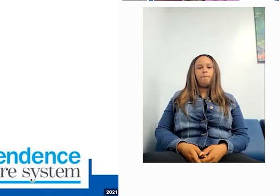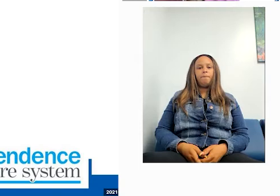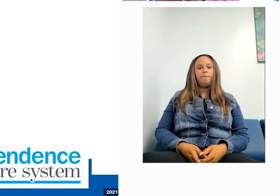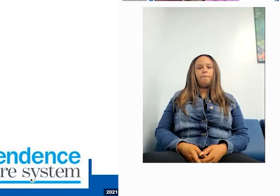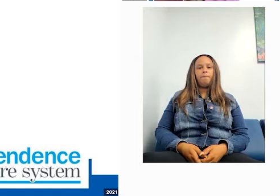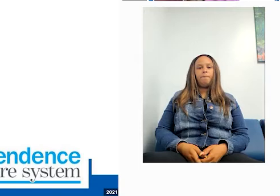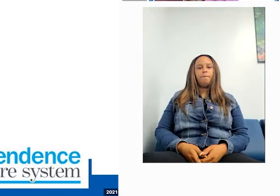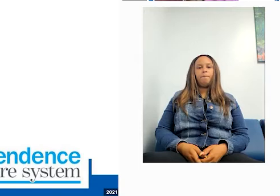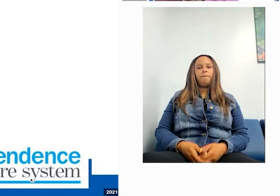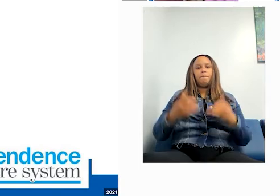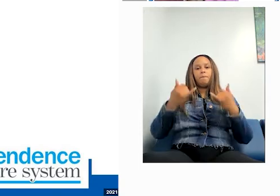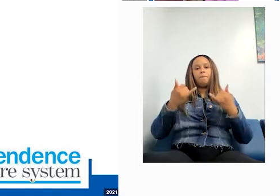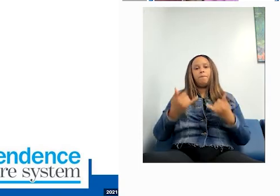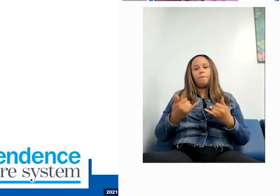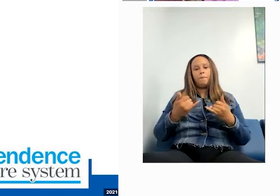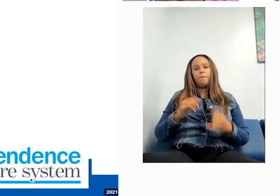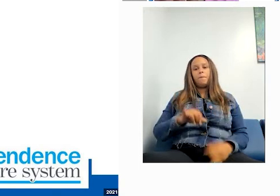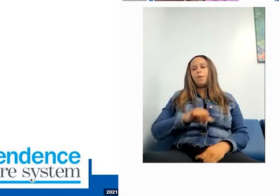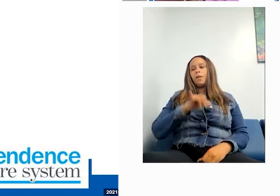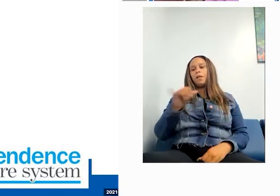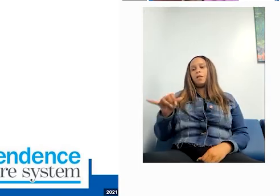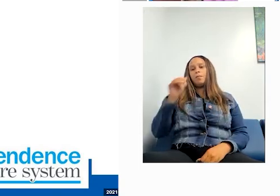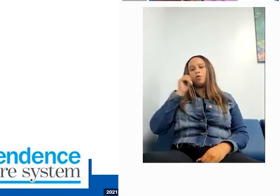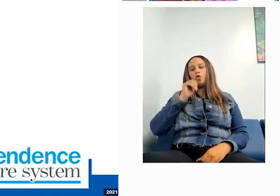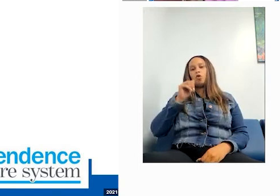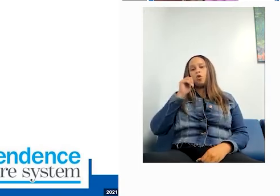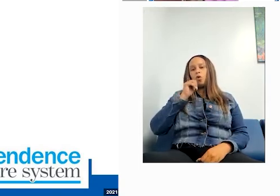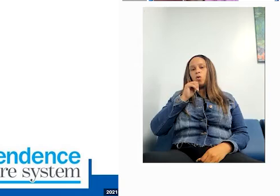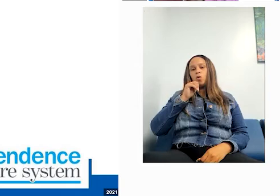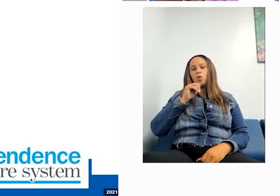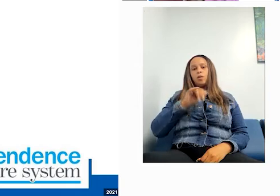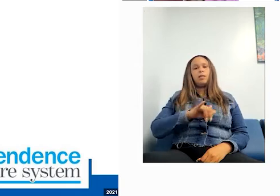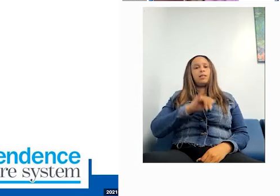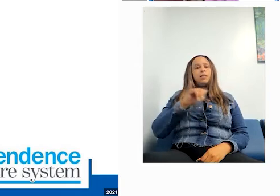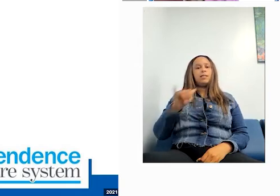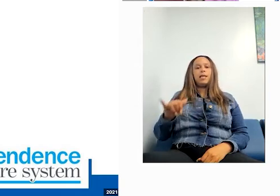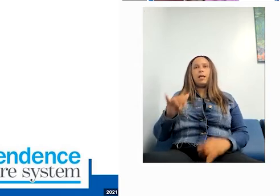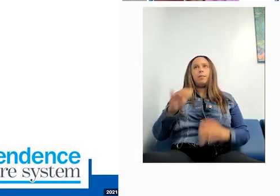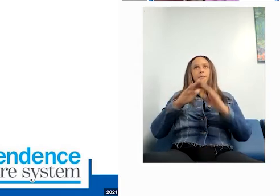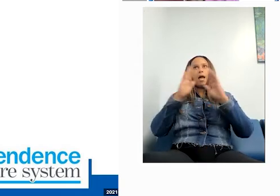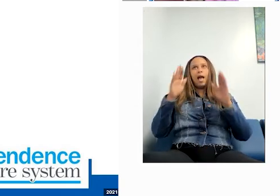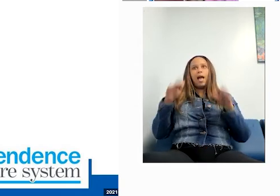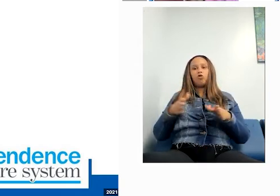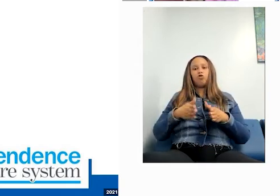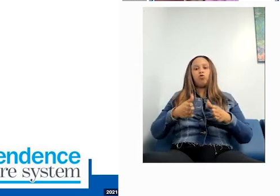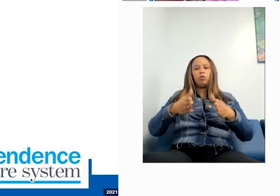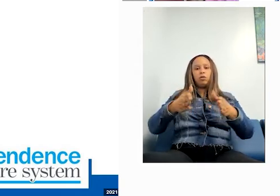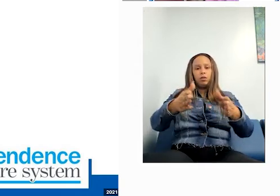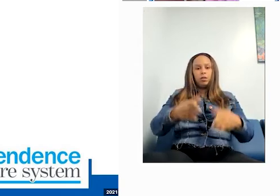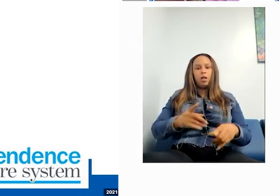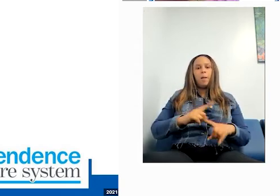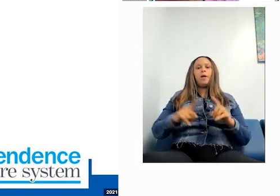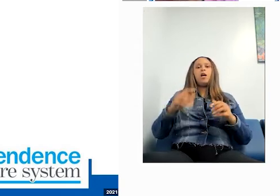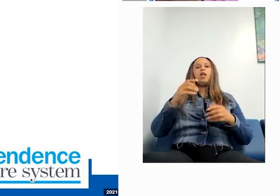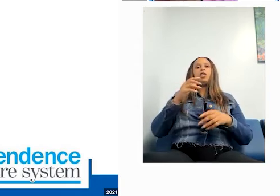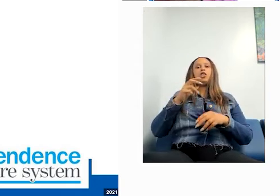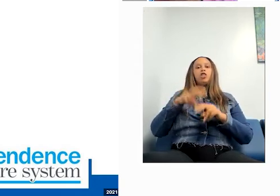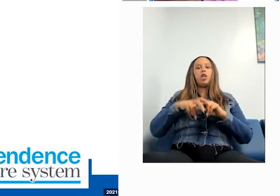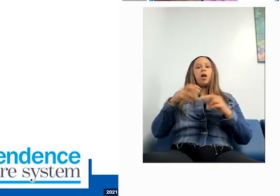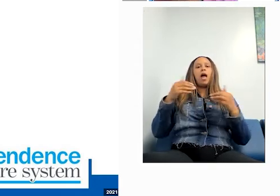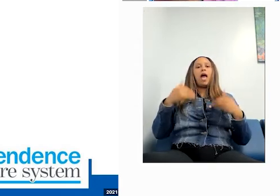Now, same young girl, same stretch of sidewalk, but the chair has been programmed.